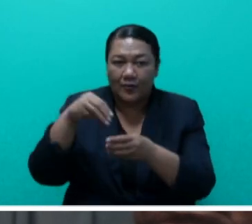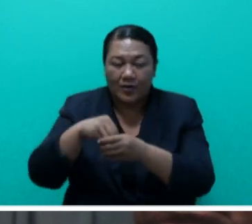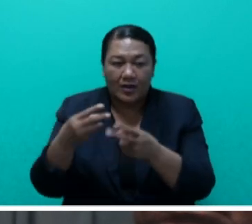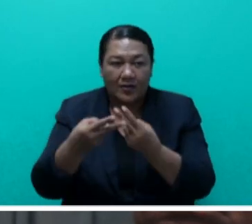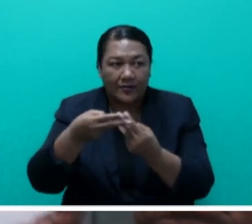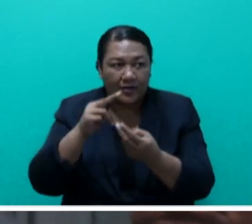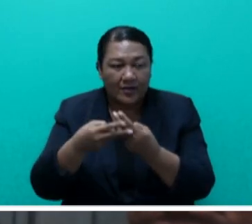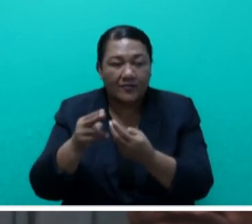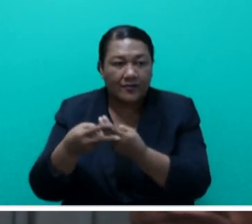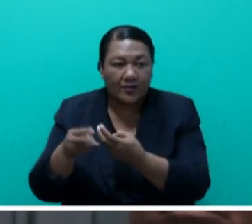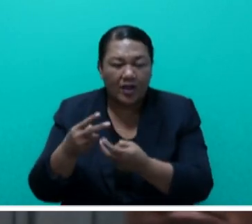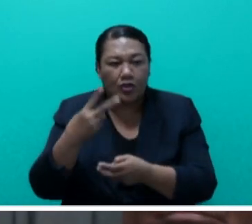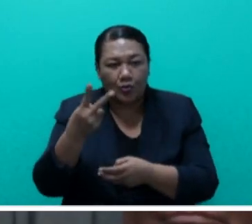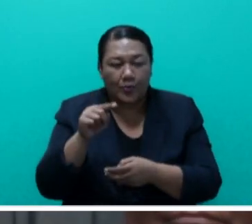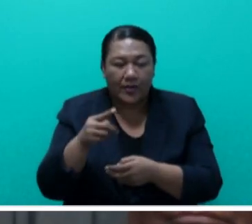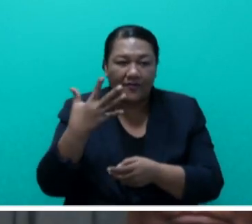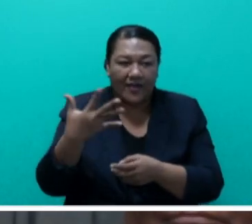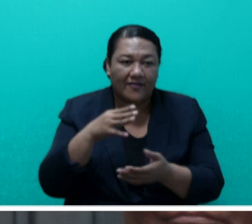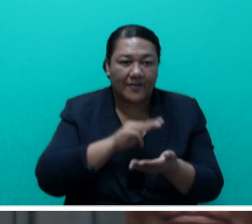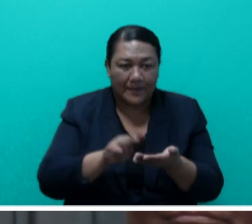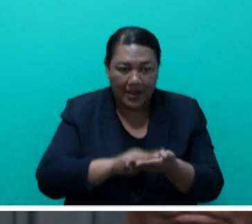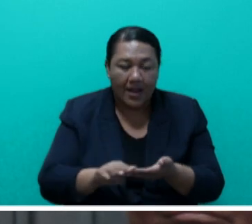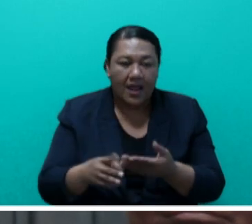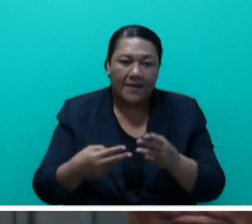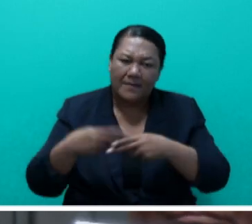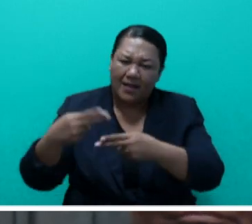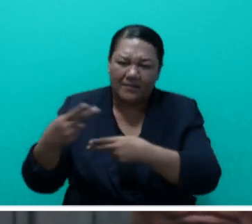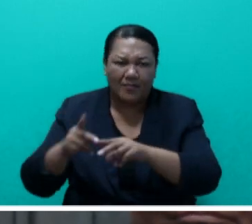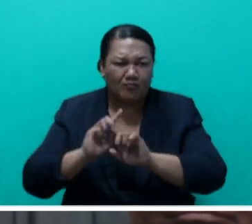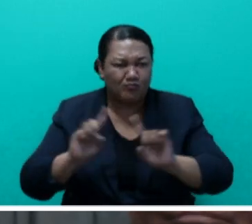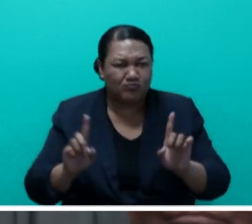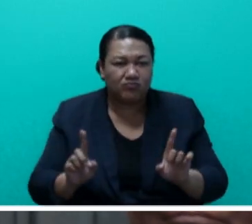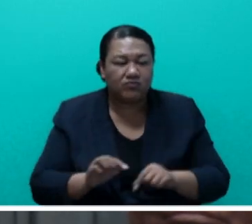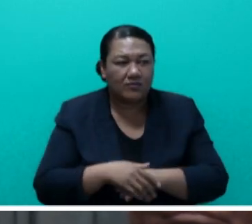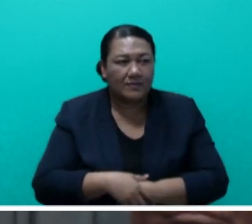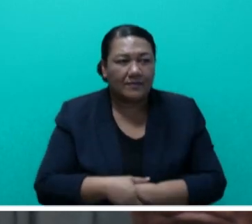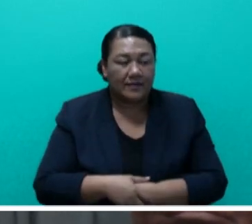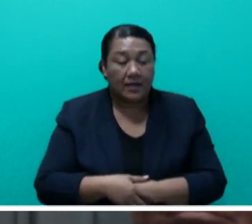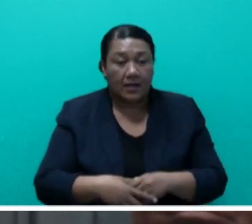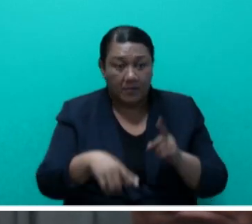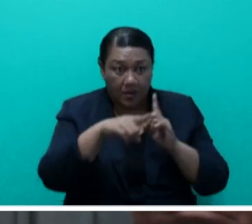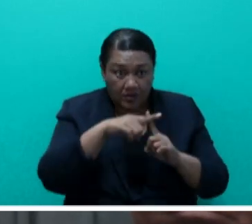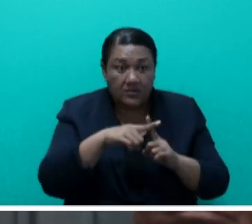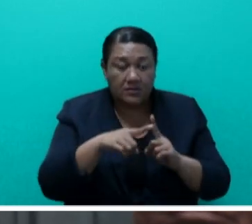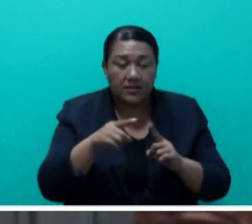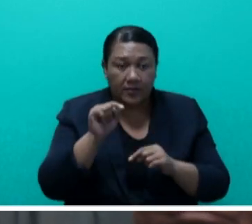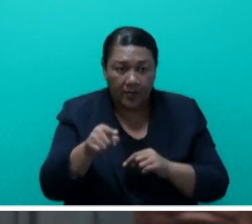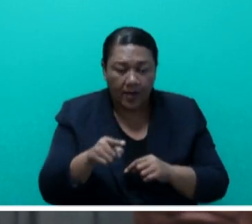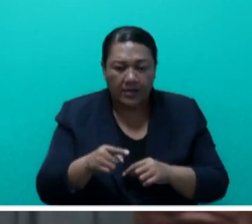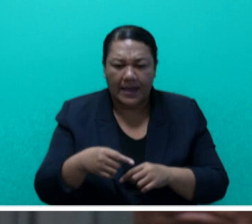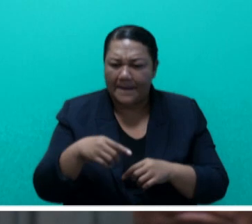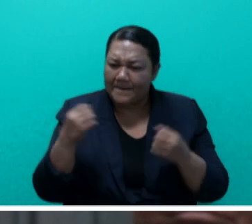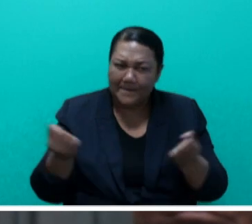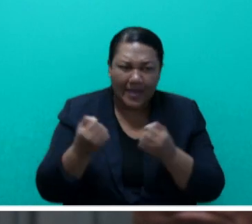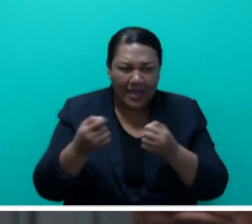about 2.5 million. The number achieved are positive testament of the diligent work being